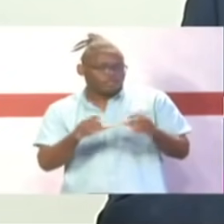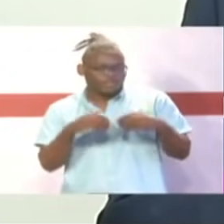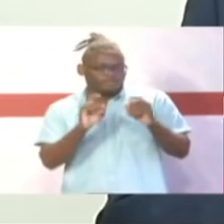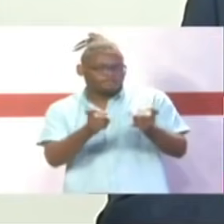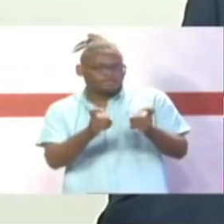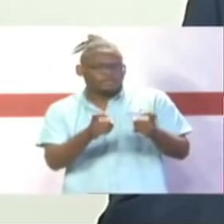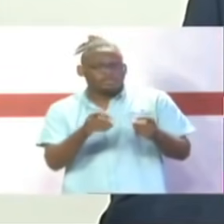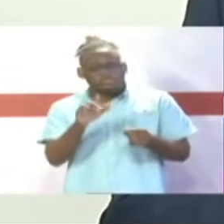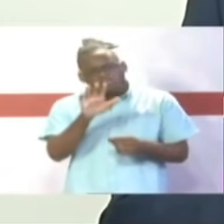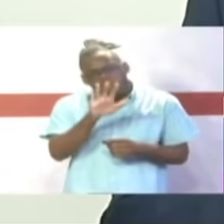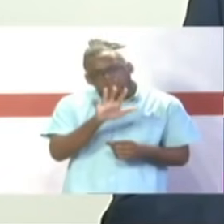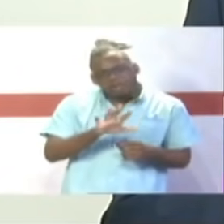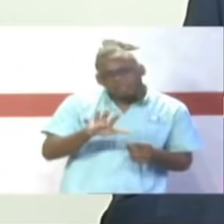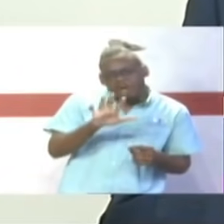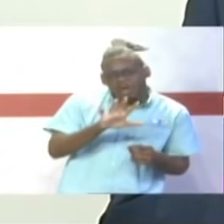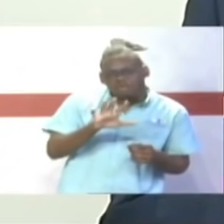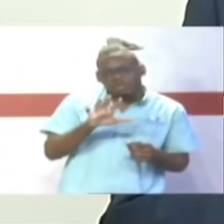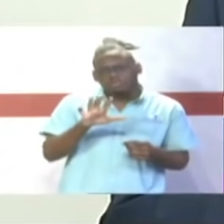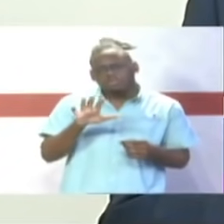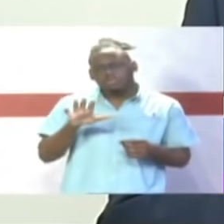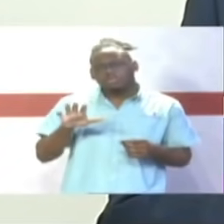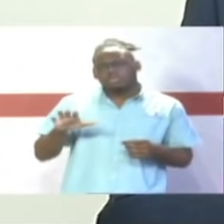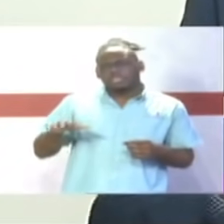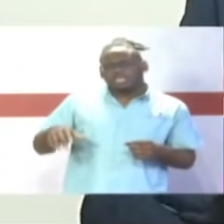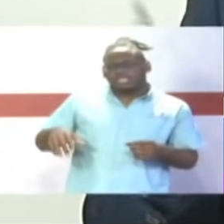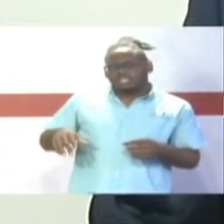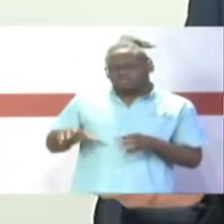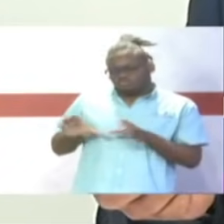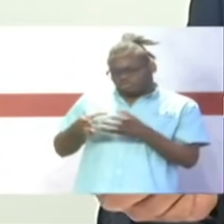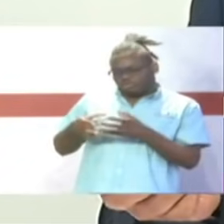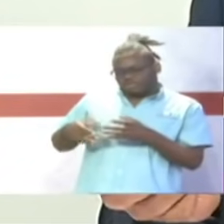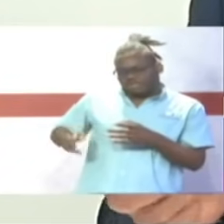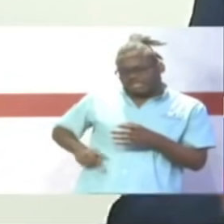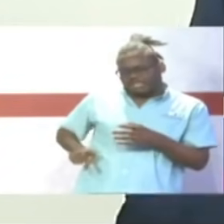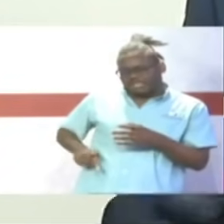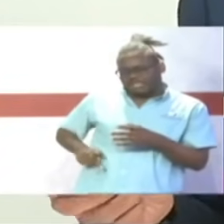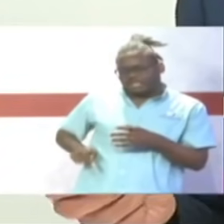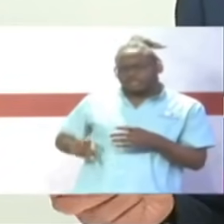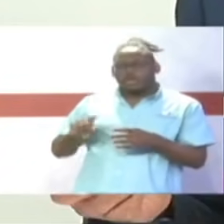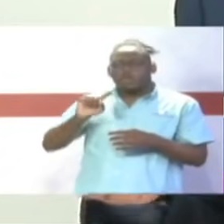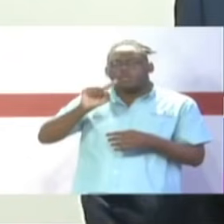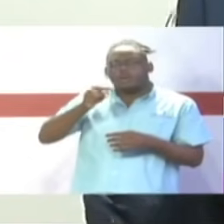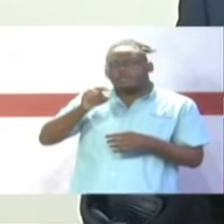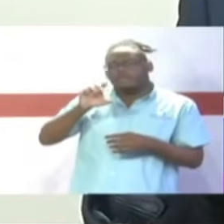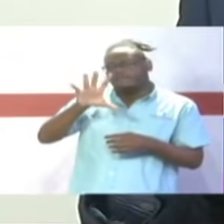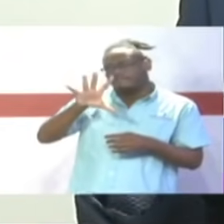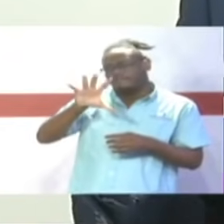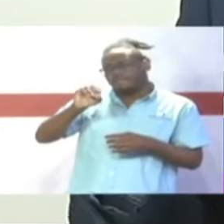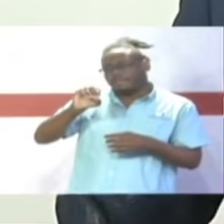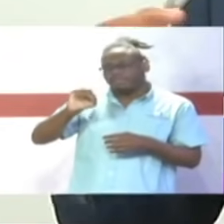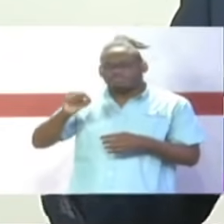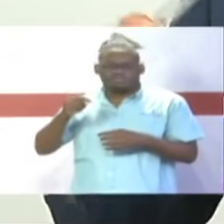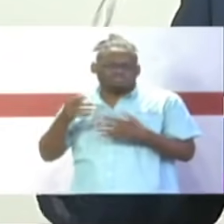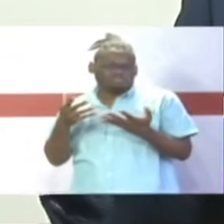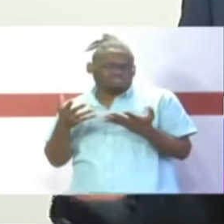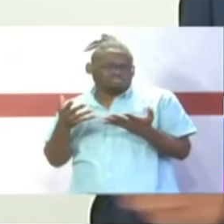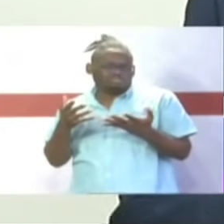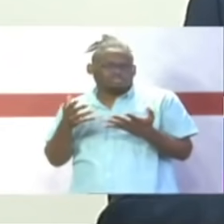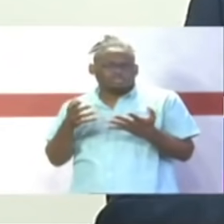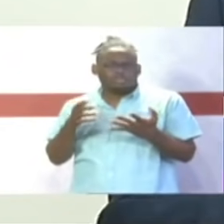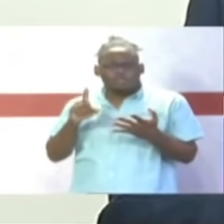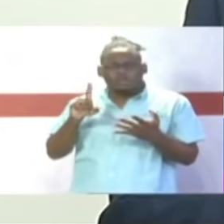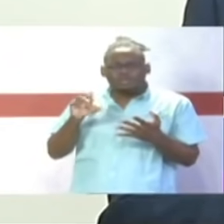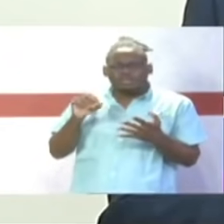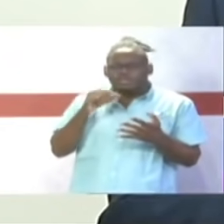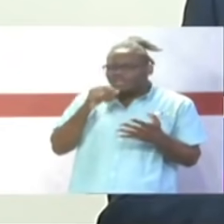estimate the kidney transplant population to be about 150 over the years, but it doesn't mean all 150